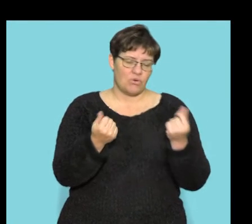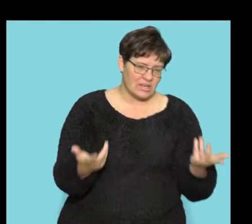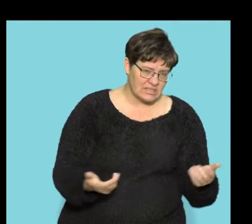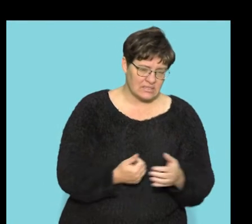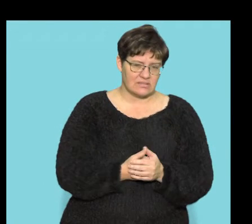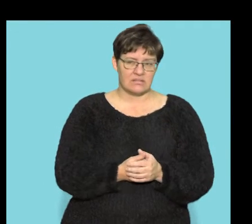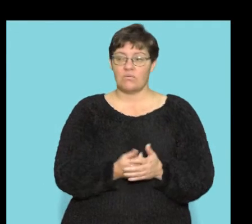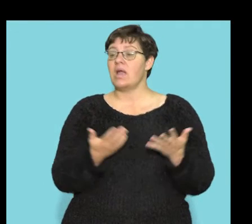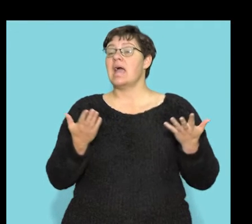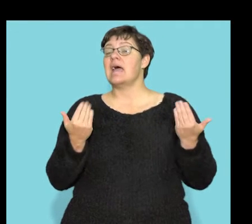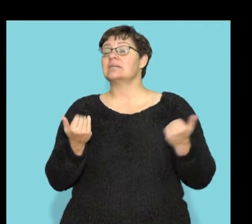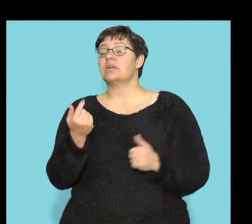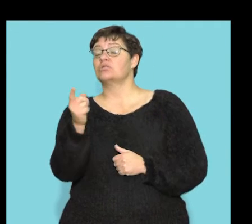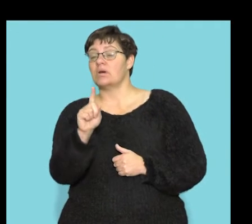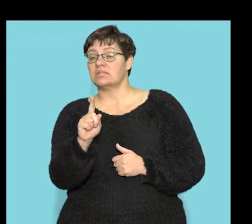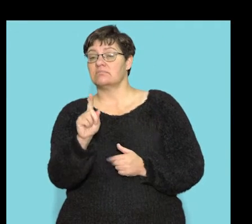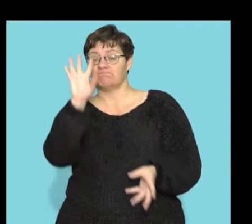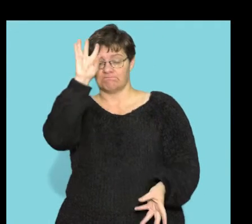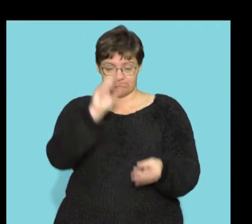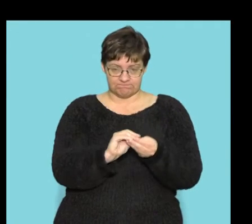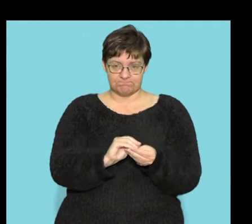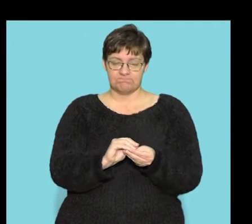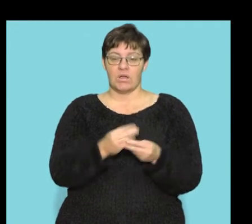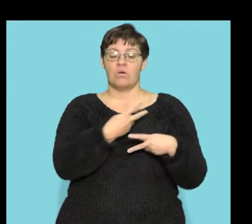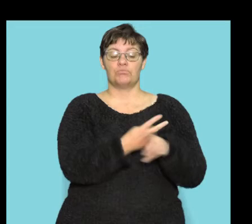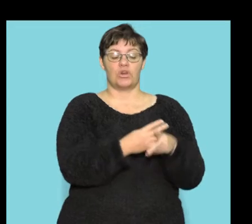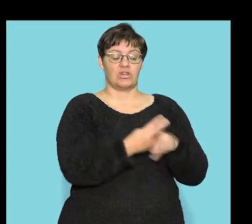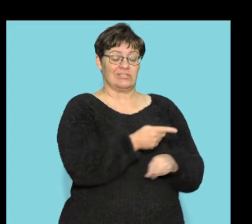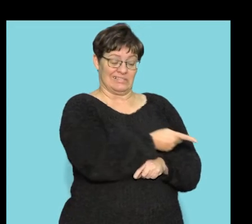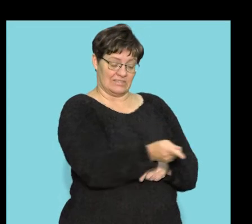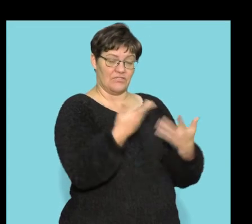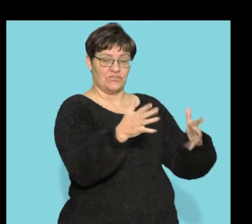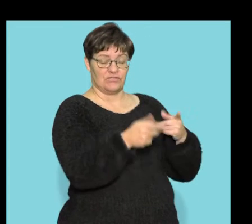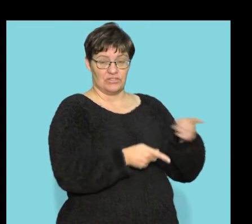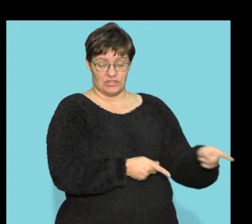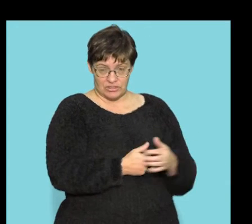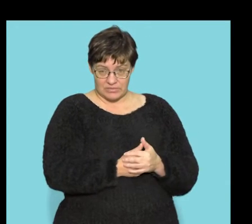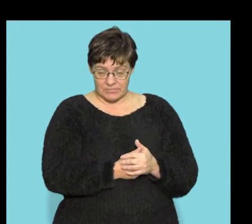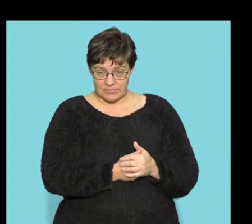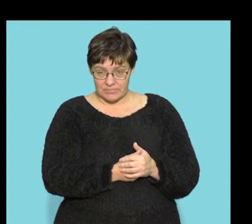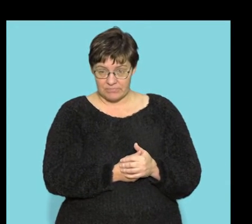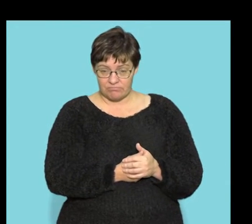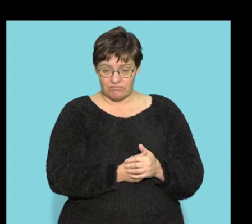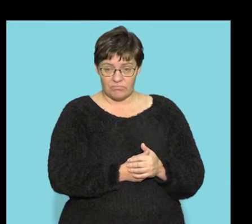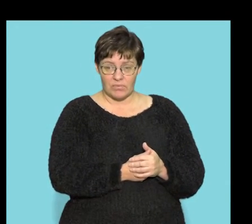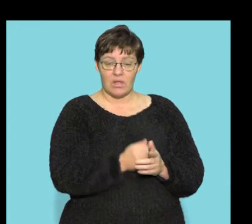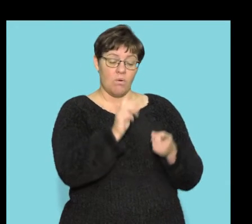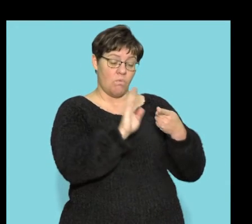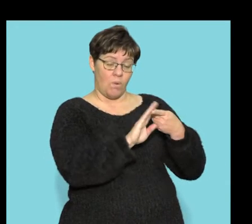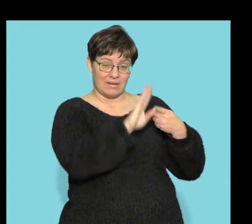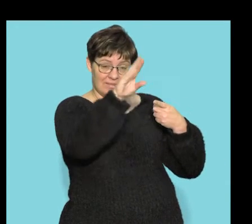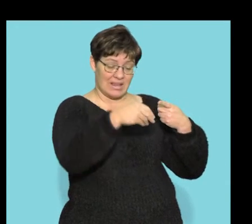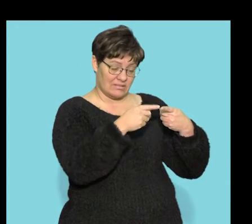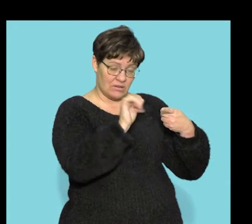now expected to calculate the total cost of production of finished goods. What will we take into consideration? One, you